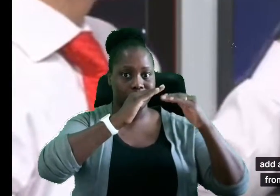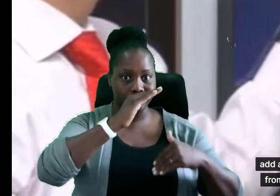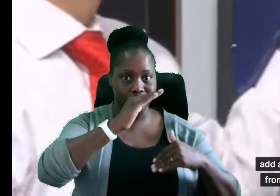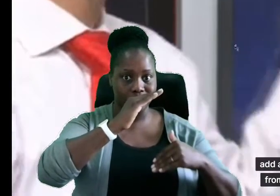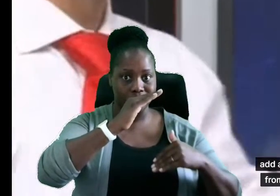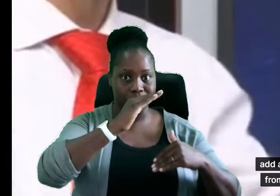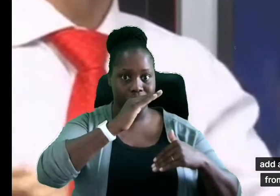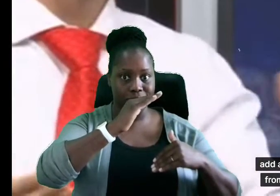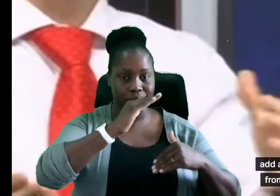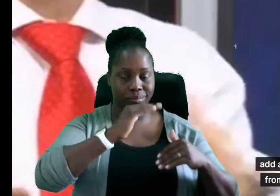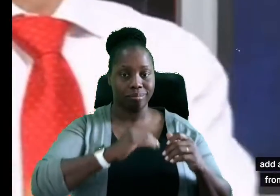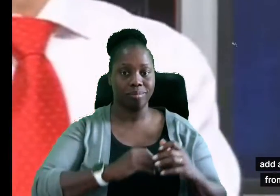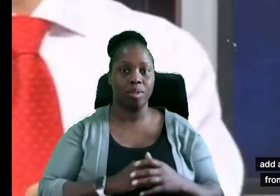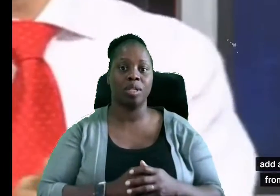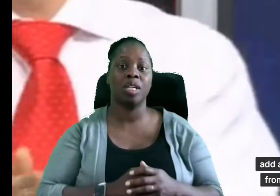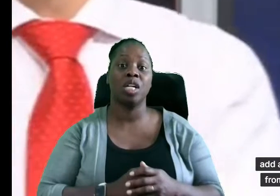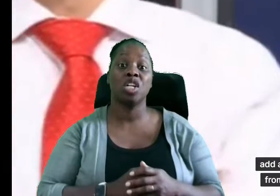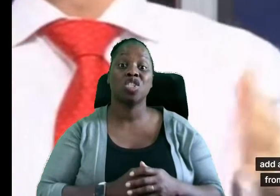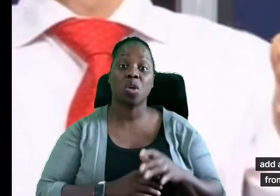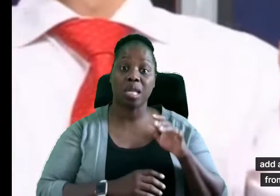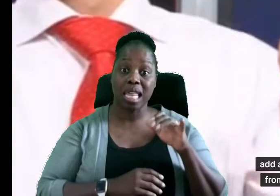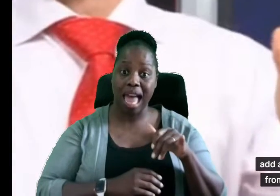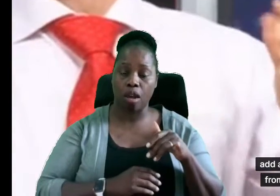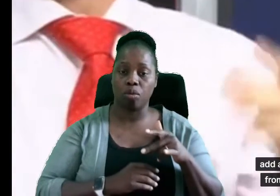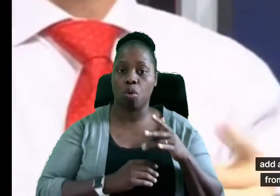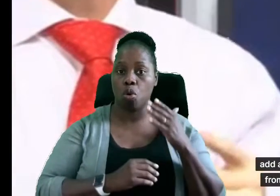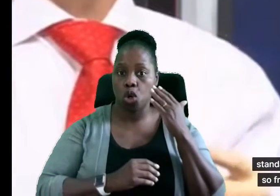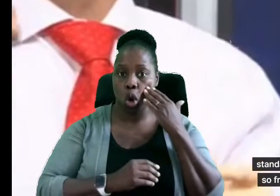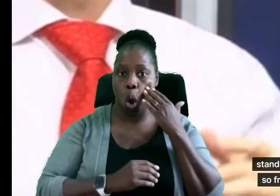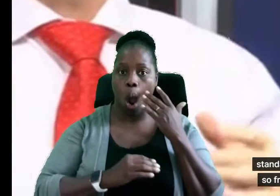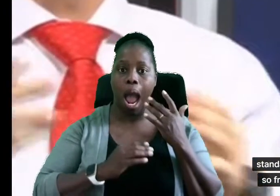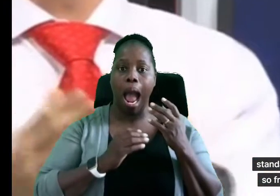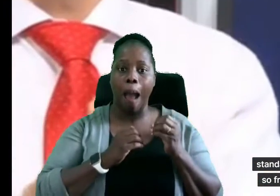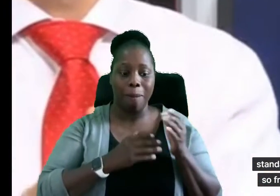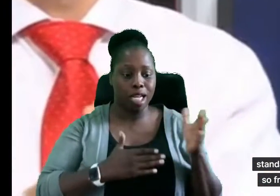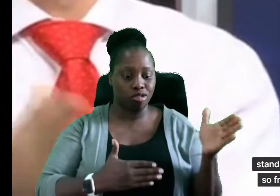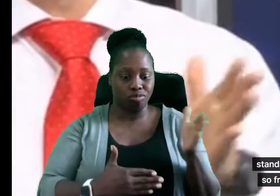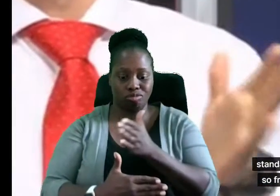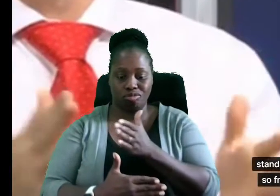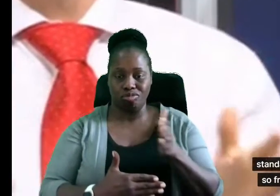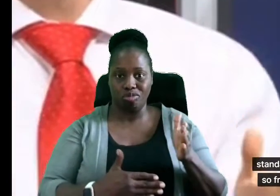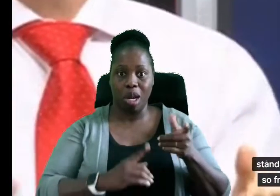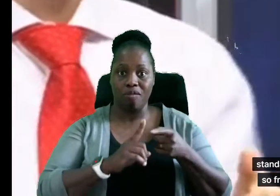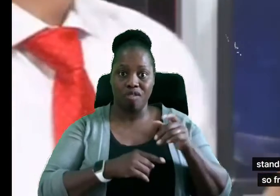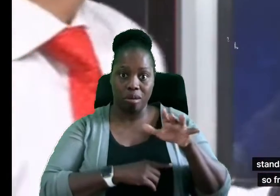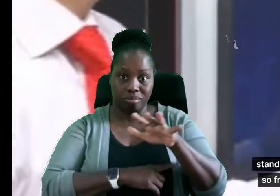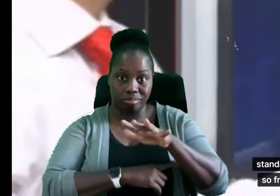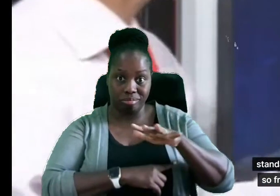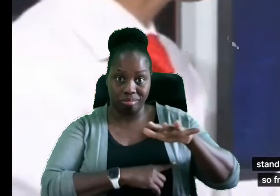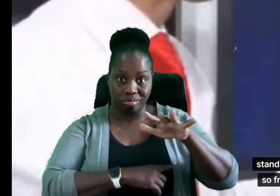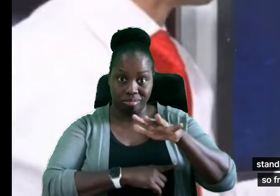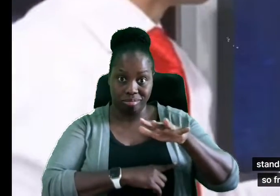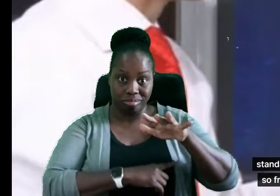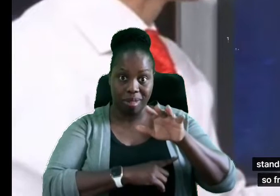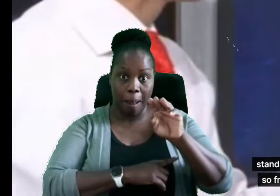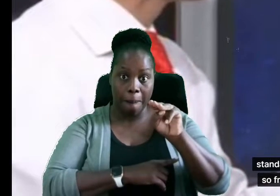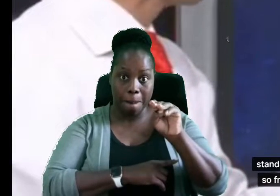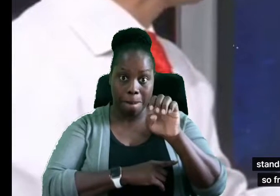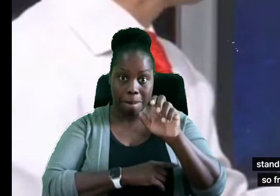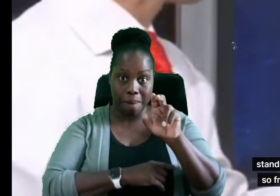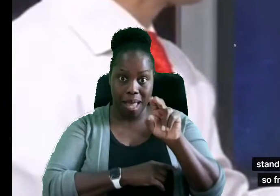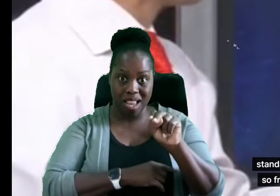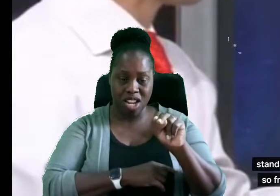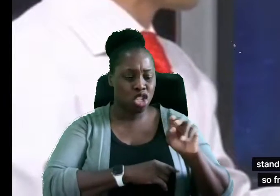standard deviation from the mean to determine what one standard deviation away from the mean is. So